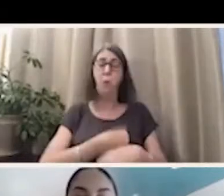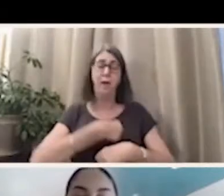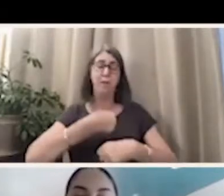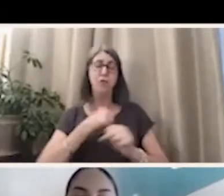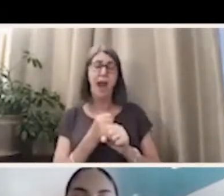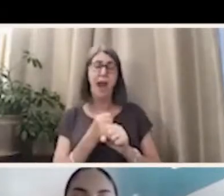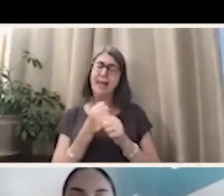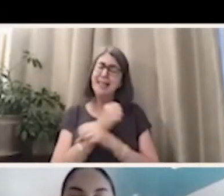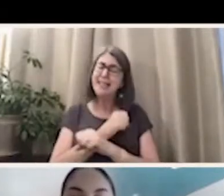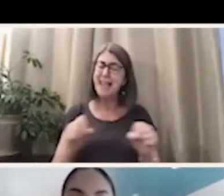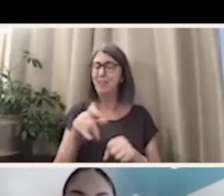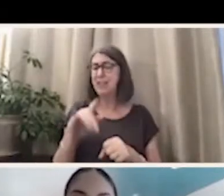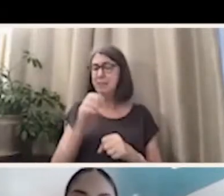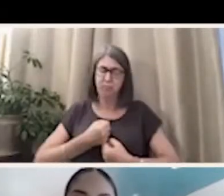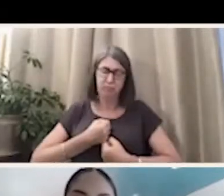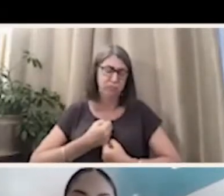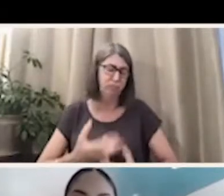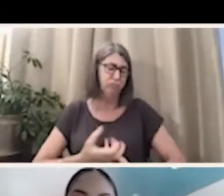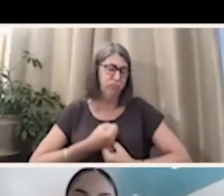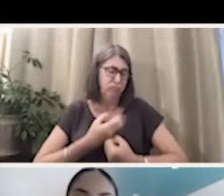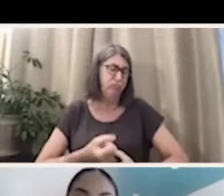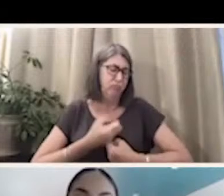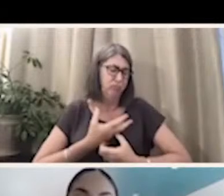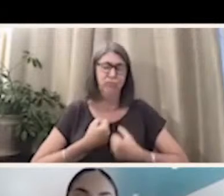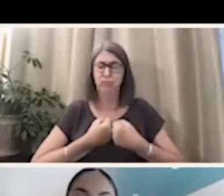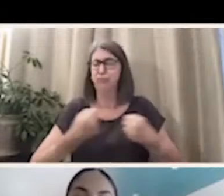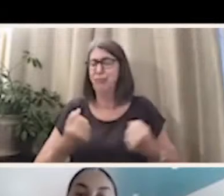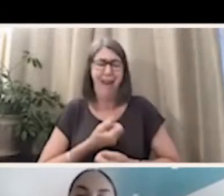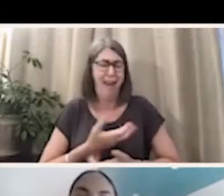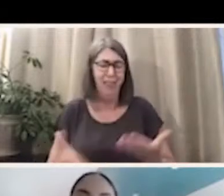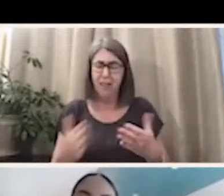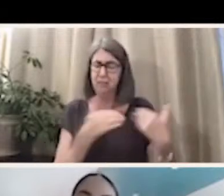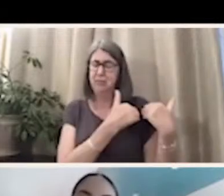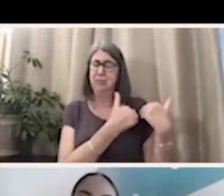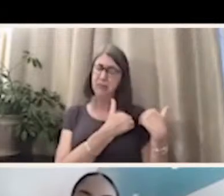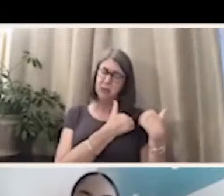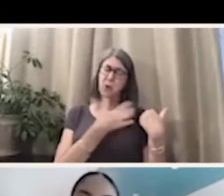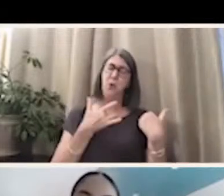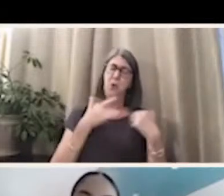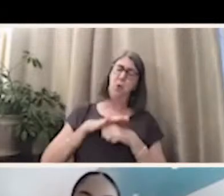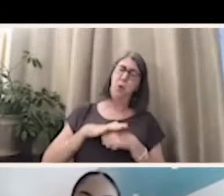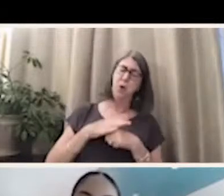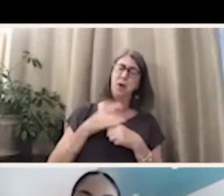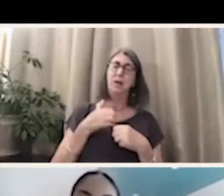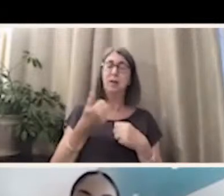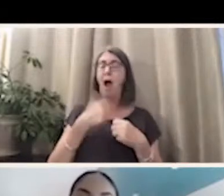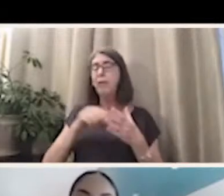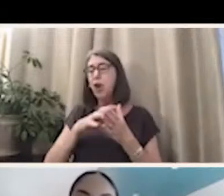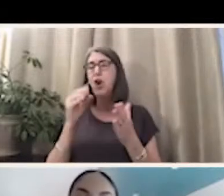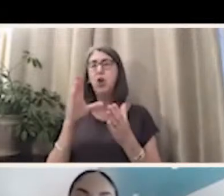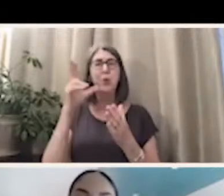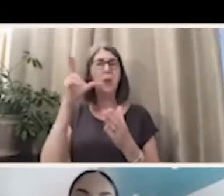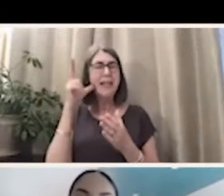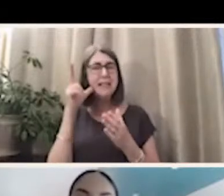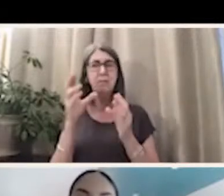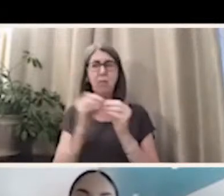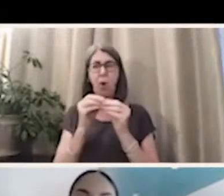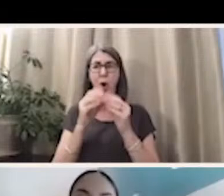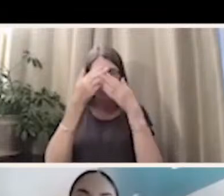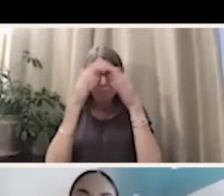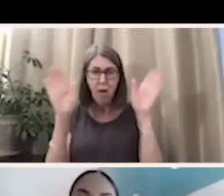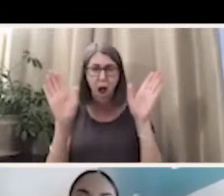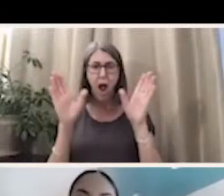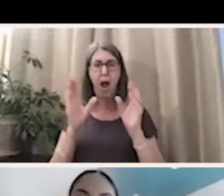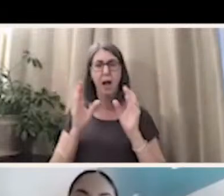safe space to let out anything that has been weighing on us. I have learned to listen and be more open-minded and observant. This